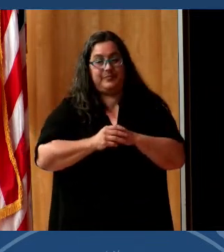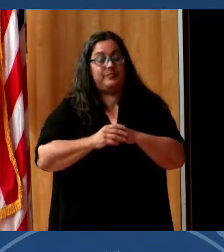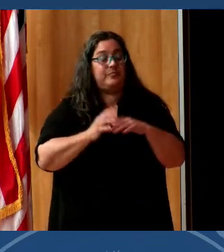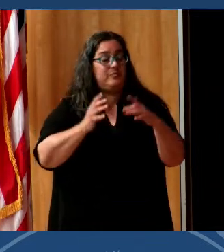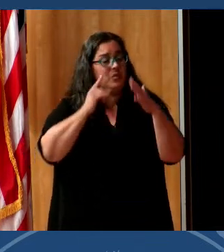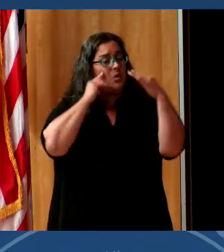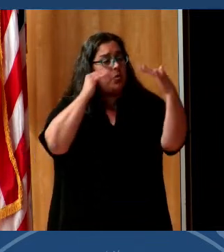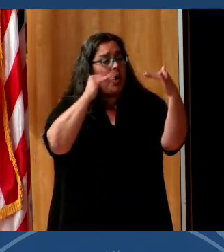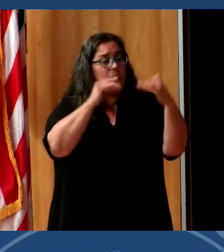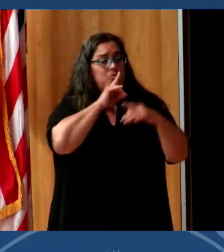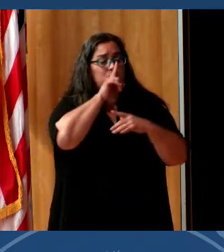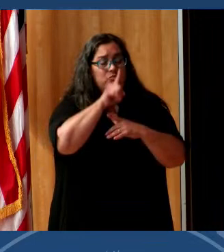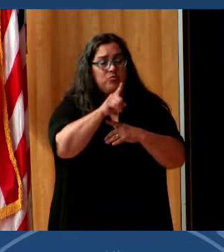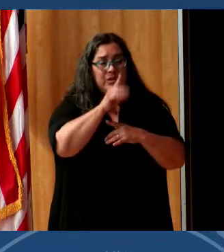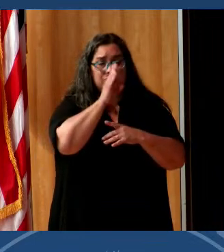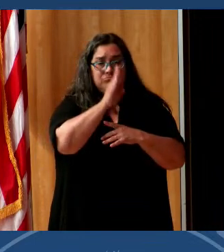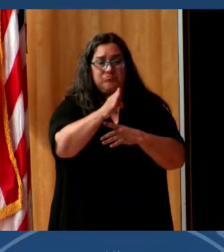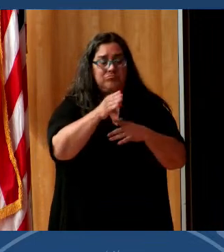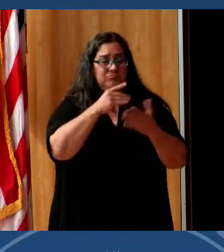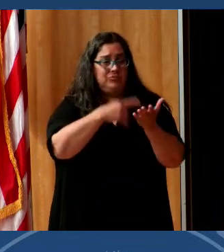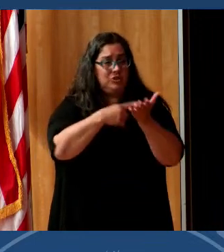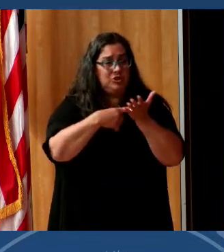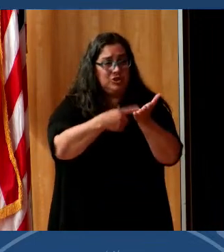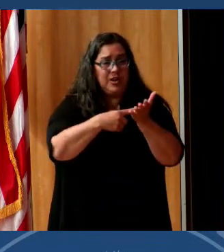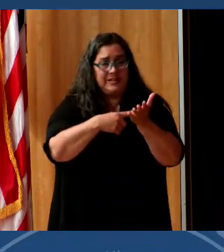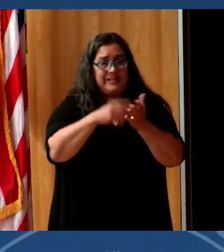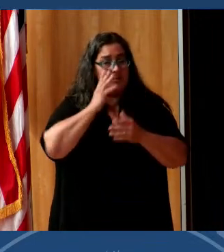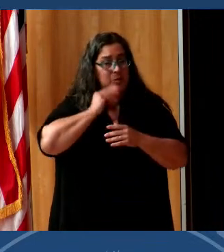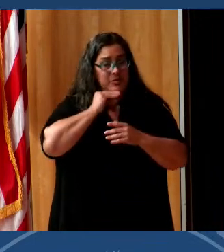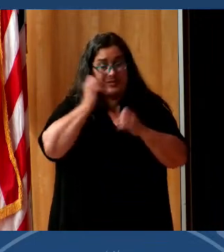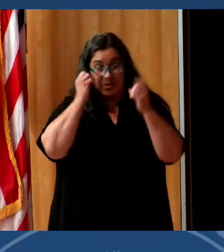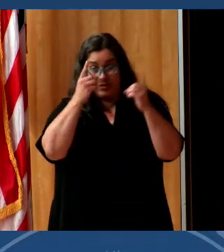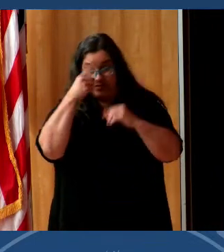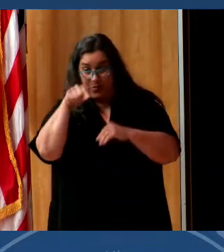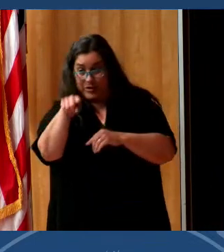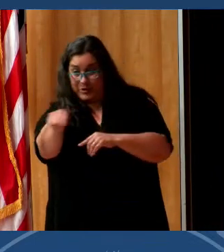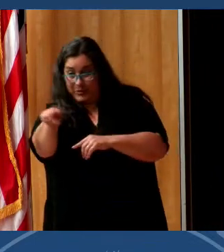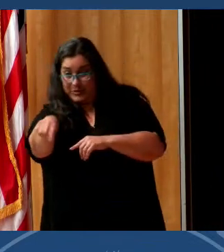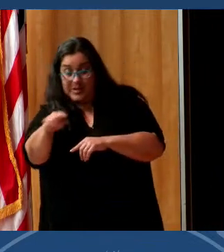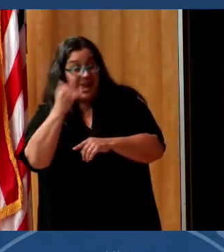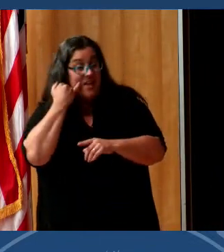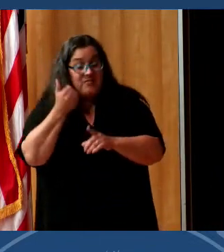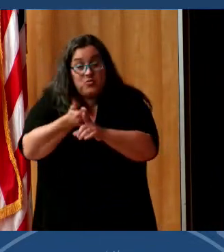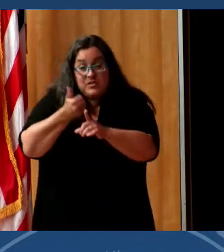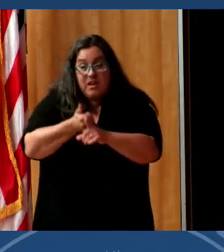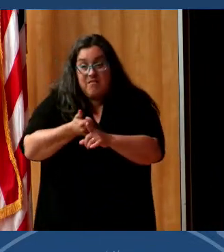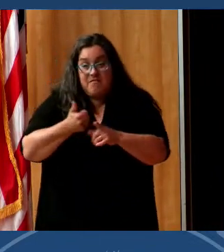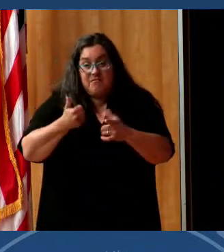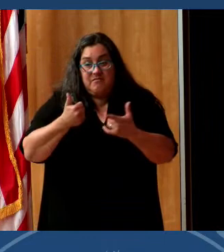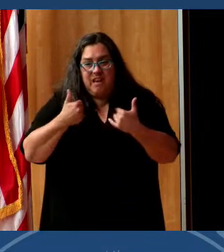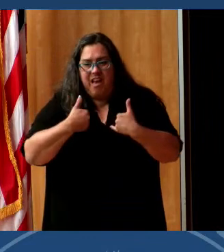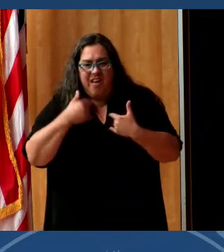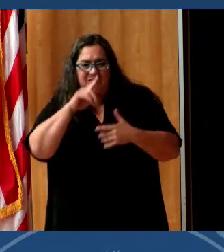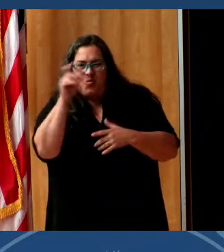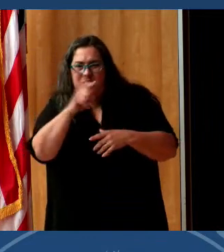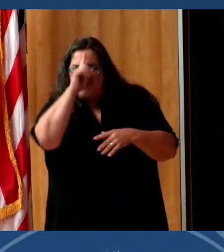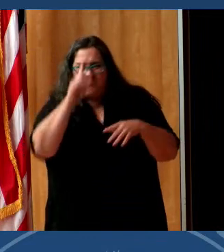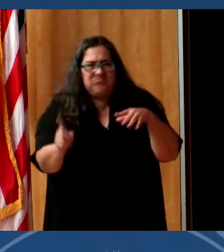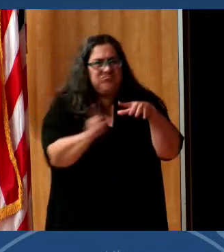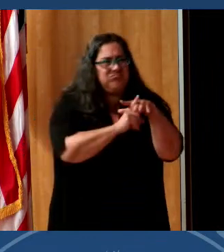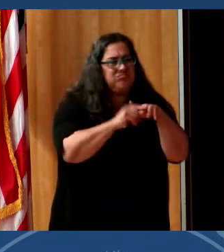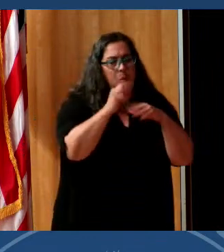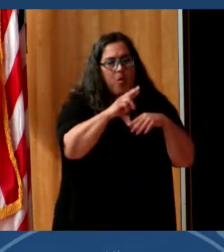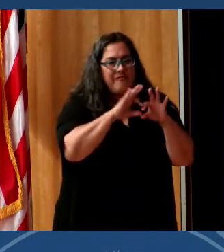So we hope that the Real Talk experience was educational for you. If you or your families have any other questions about financial